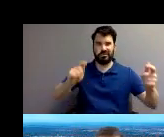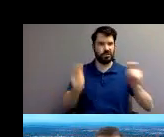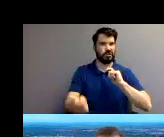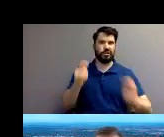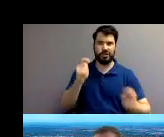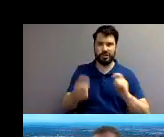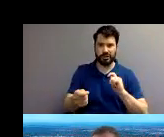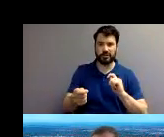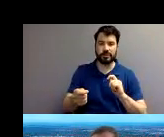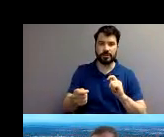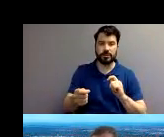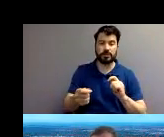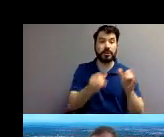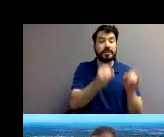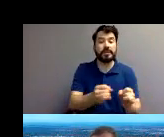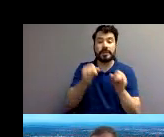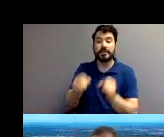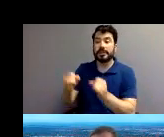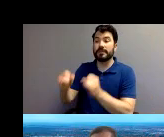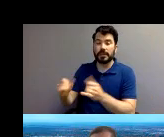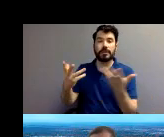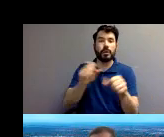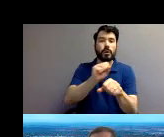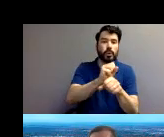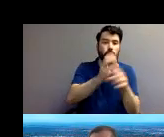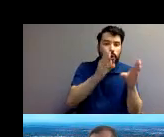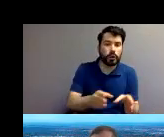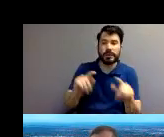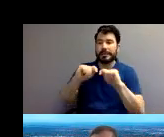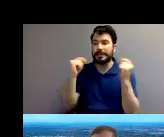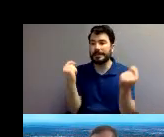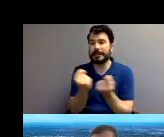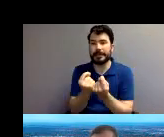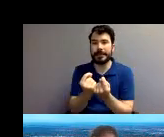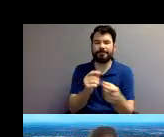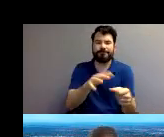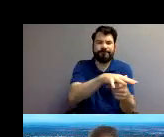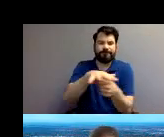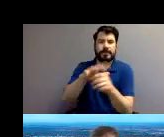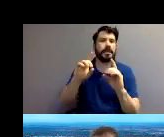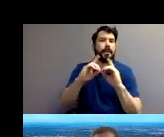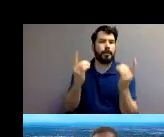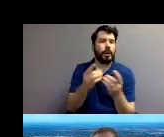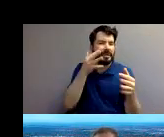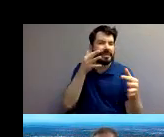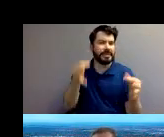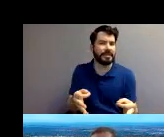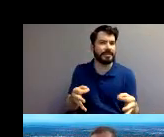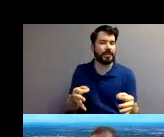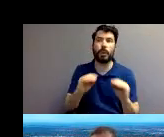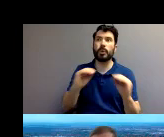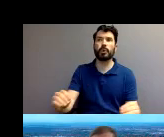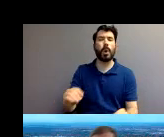individual decisions for employees and teams are best made at the department or unit level. There is no one size fits